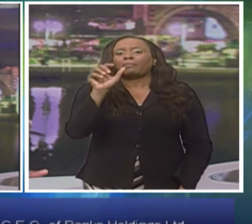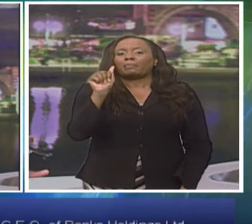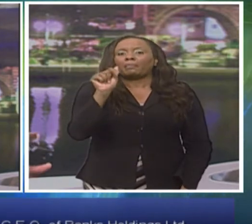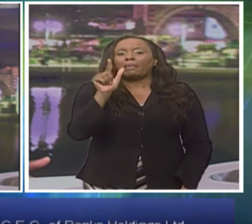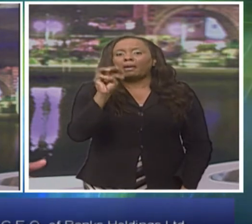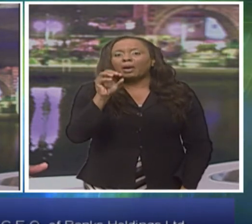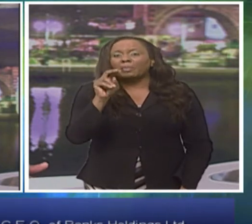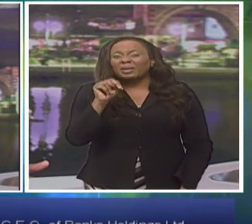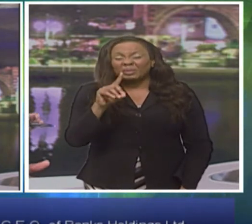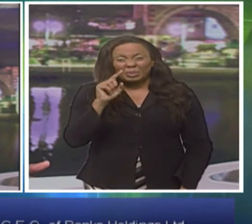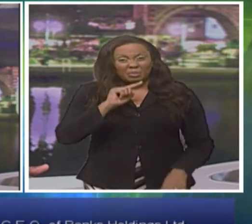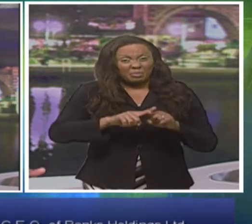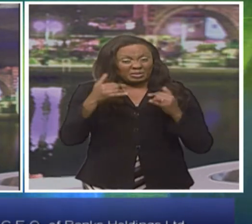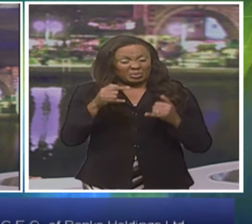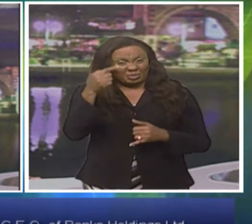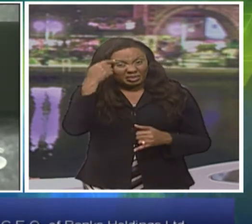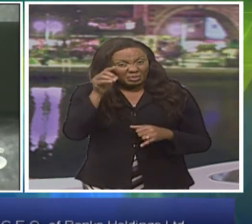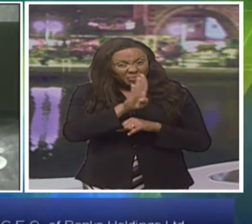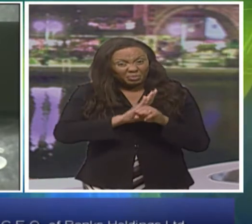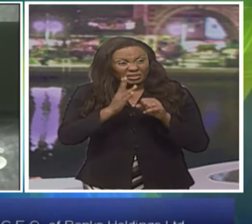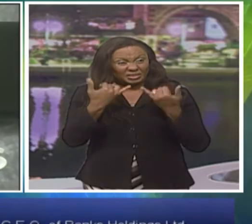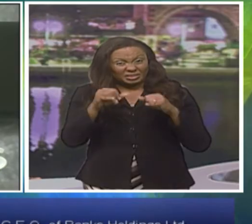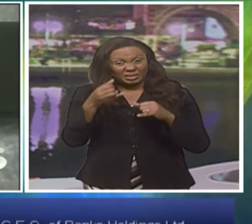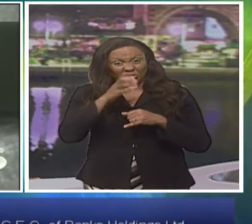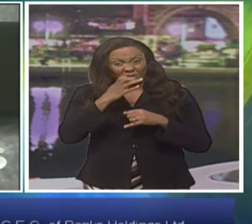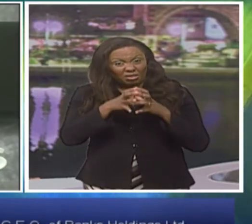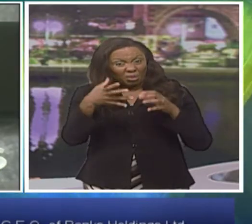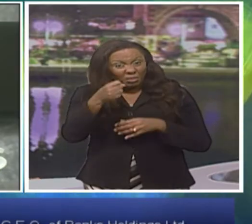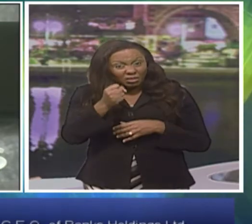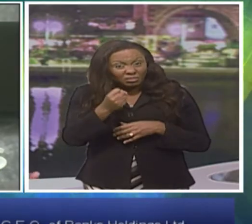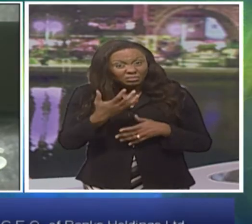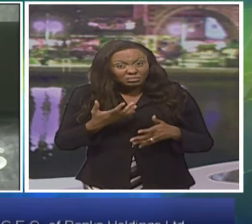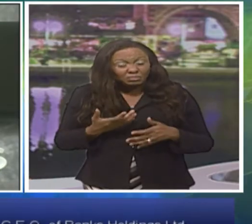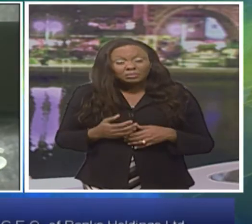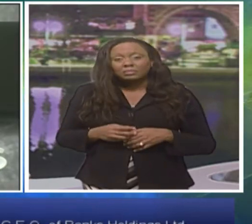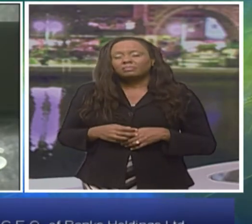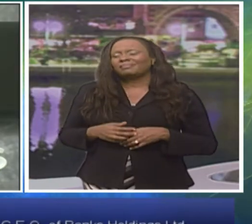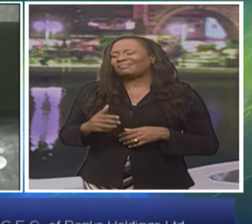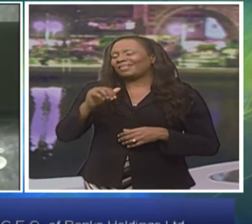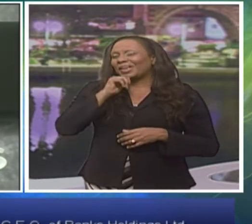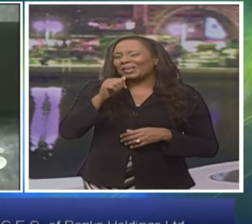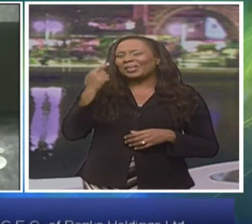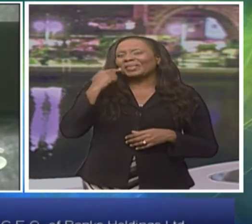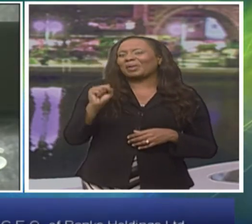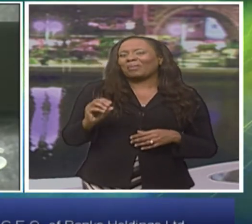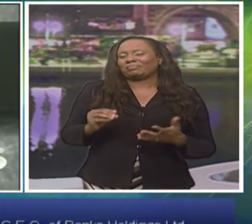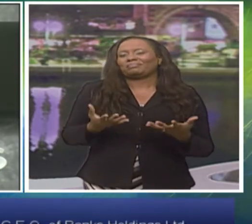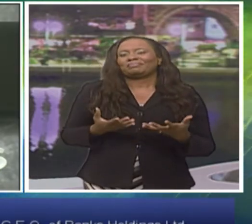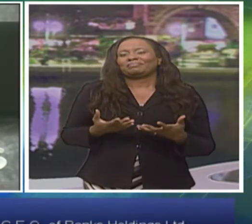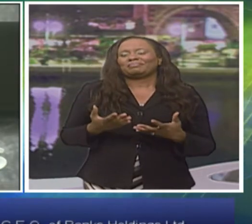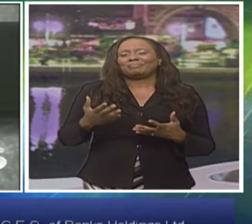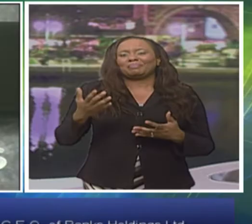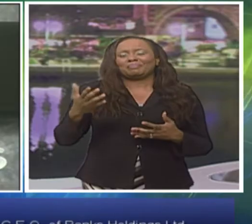generally consuming a lot of milk compared to days gone by? I would think that they're not consuming to the extent that they consumed